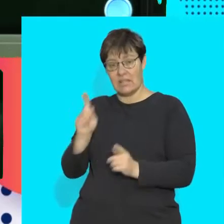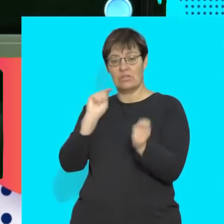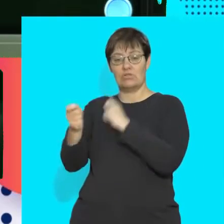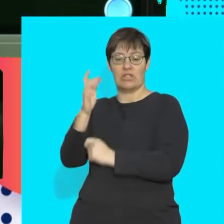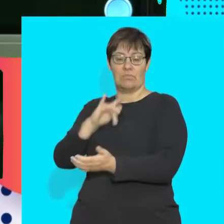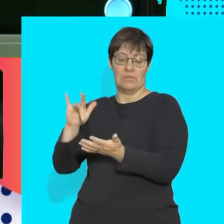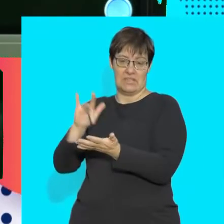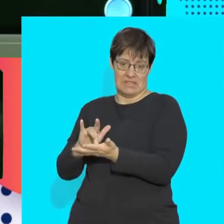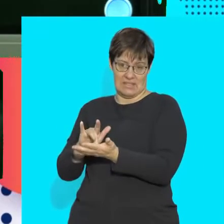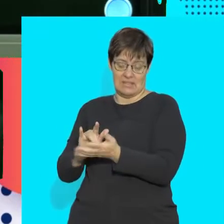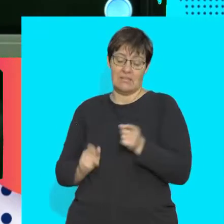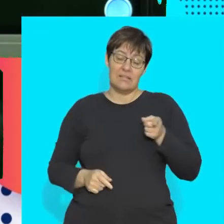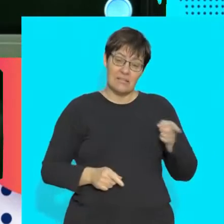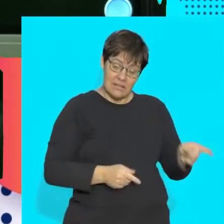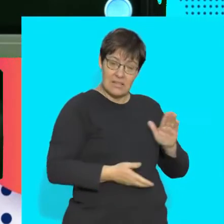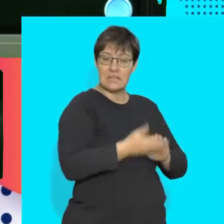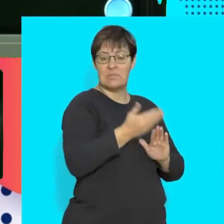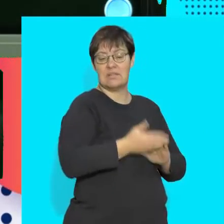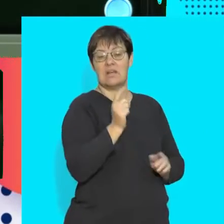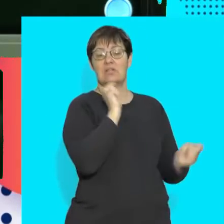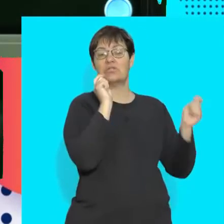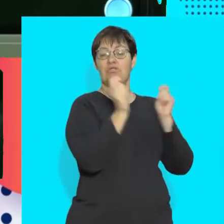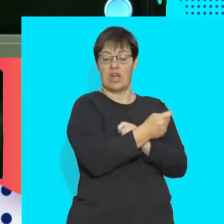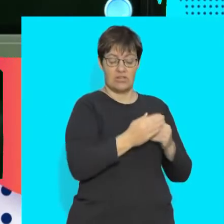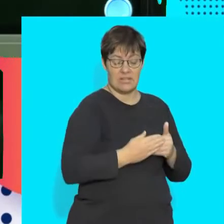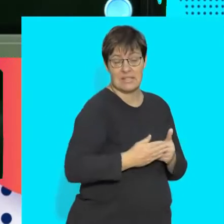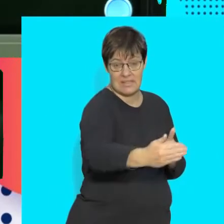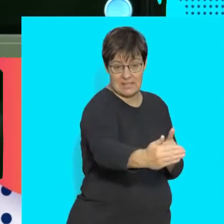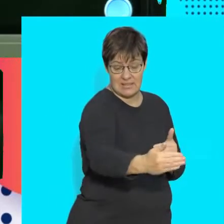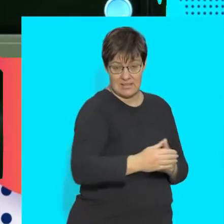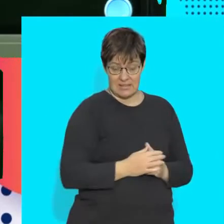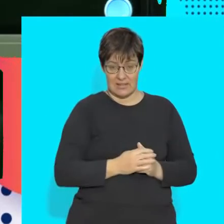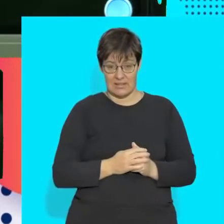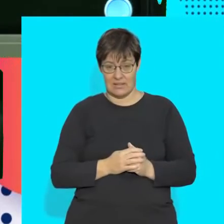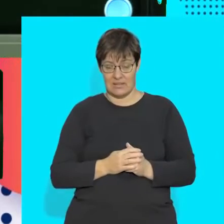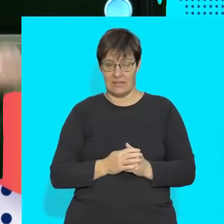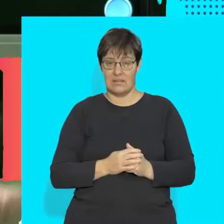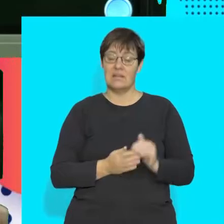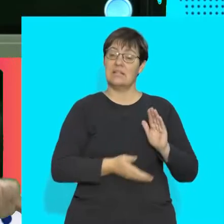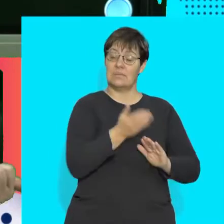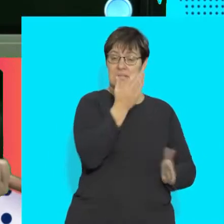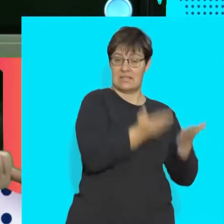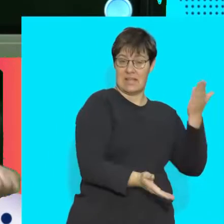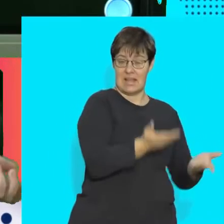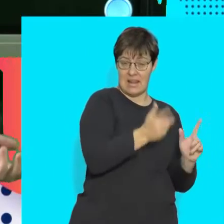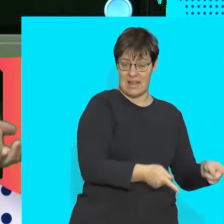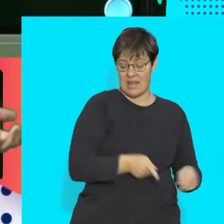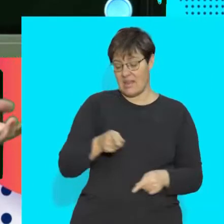in position. With speed, it's change in distance. Speed's a